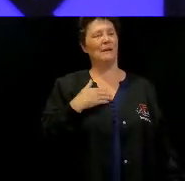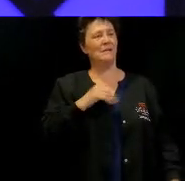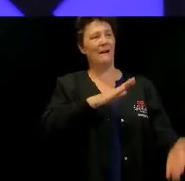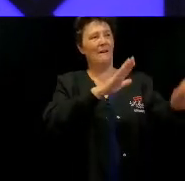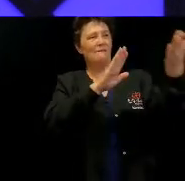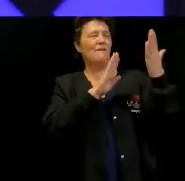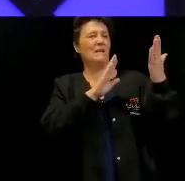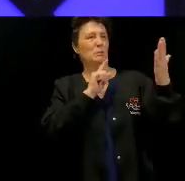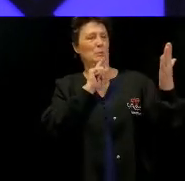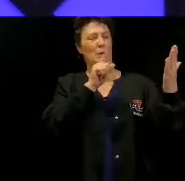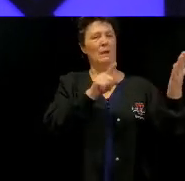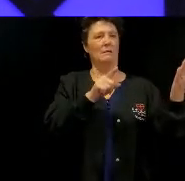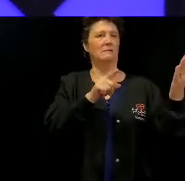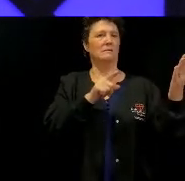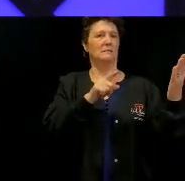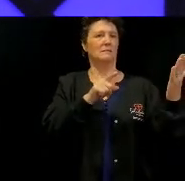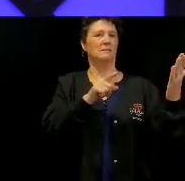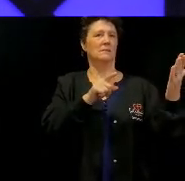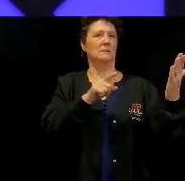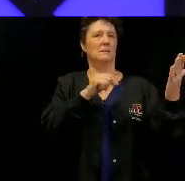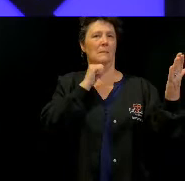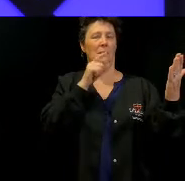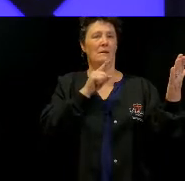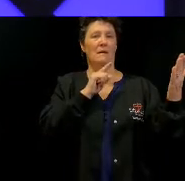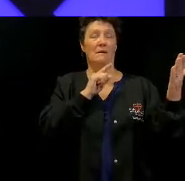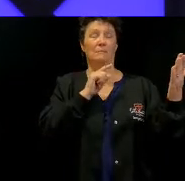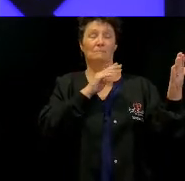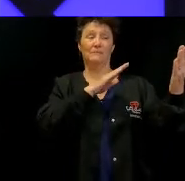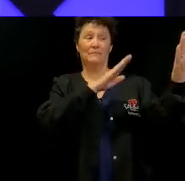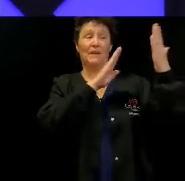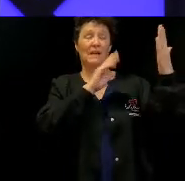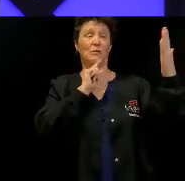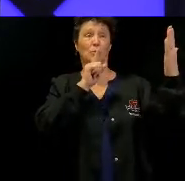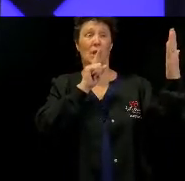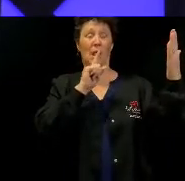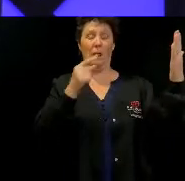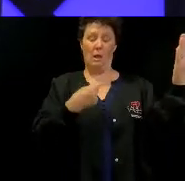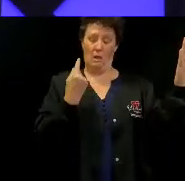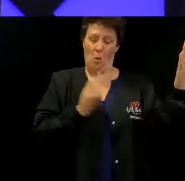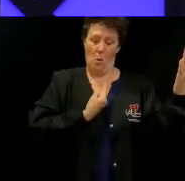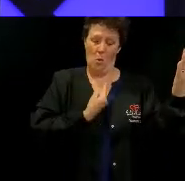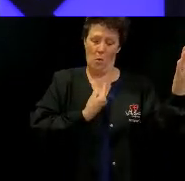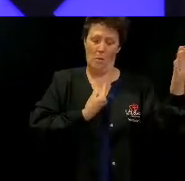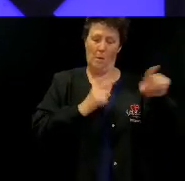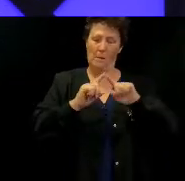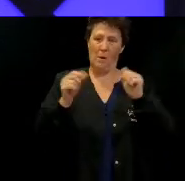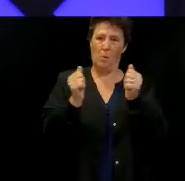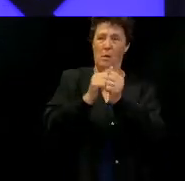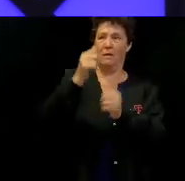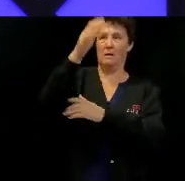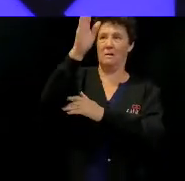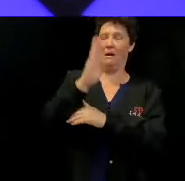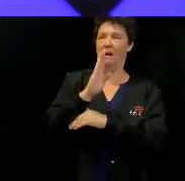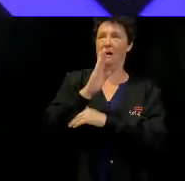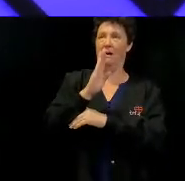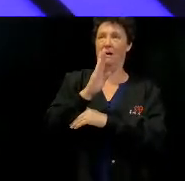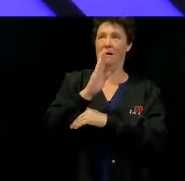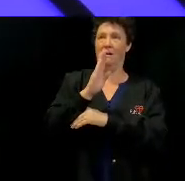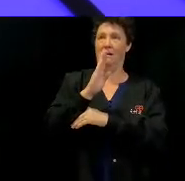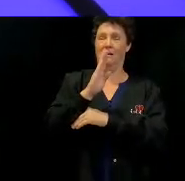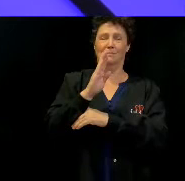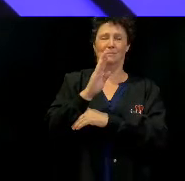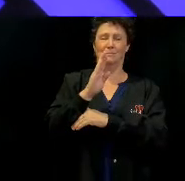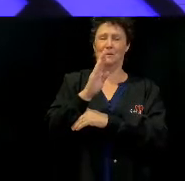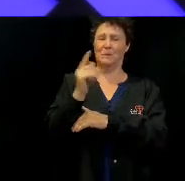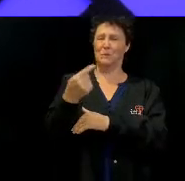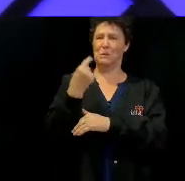reality, but I'm not facing reality alone. I'm facing reality with God. I'm not without God and without